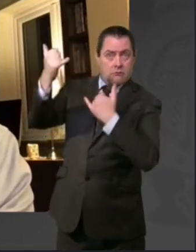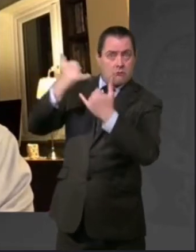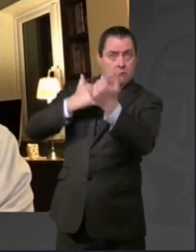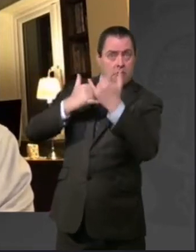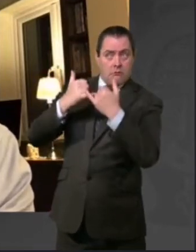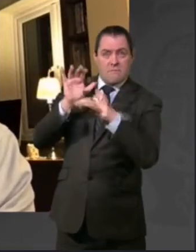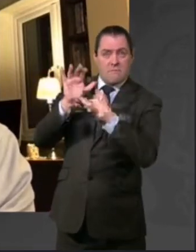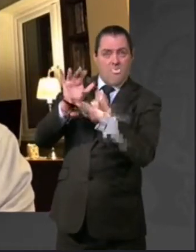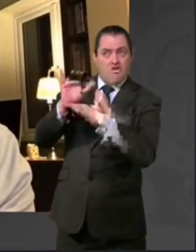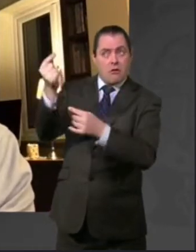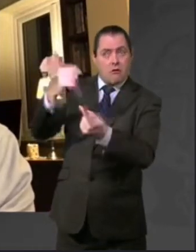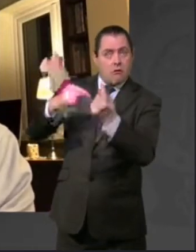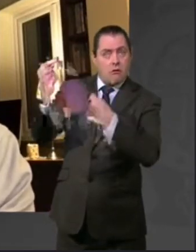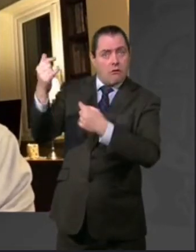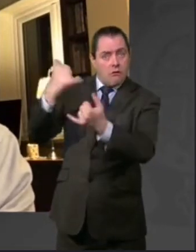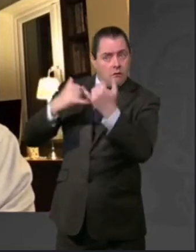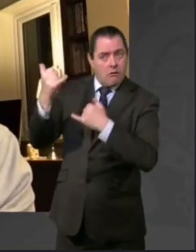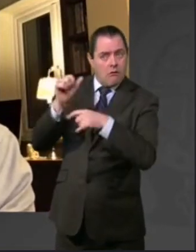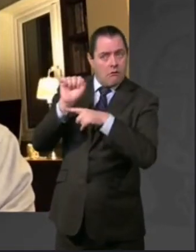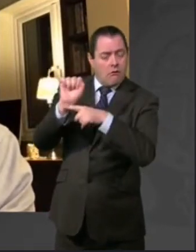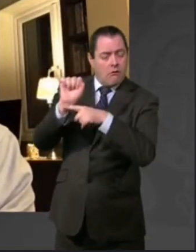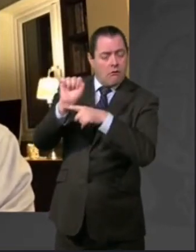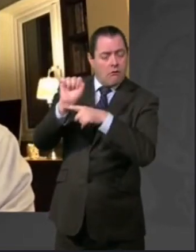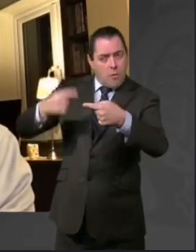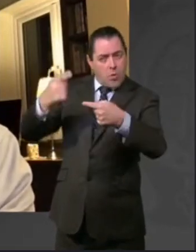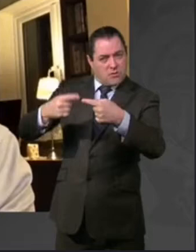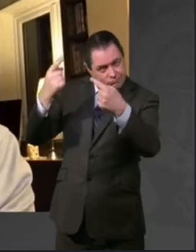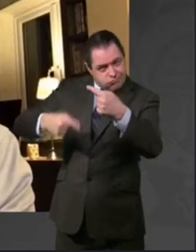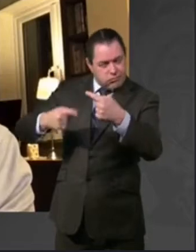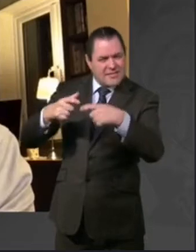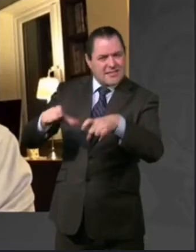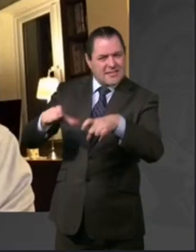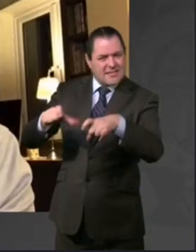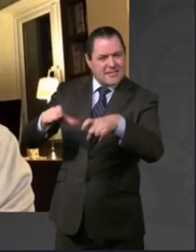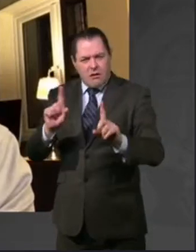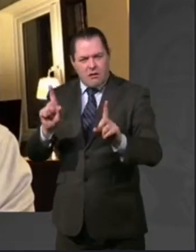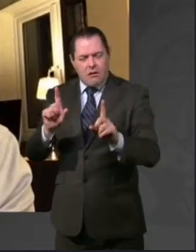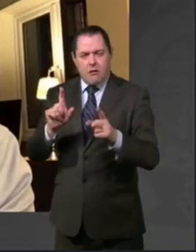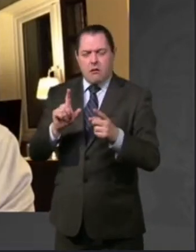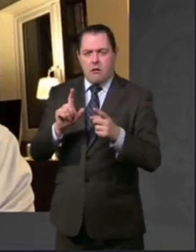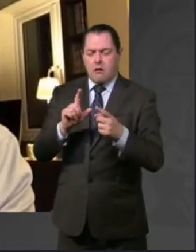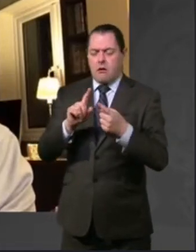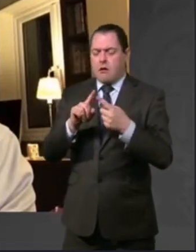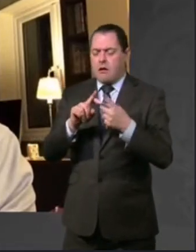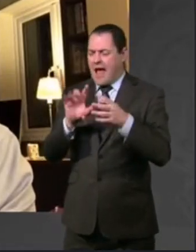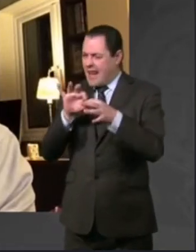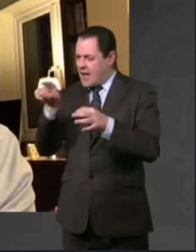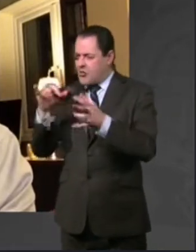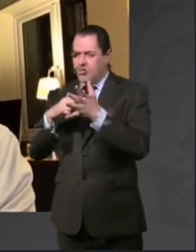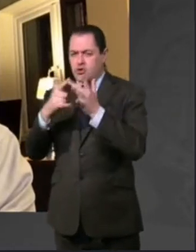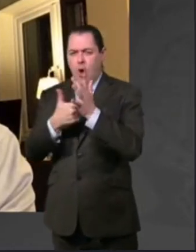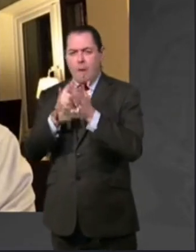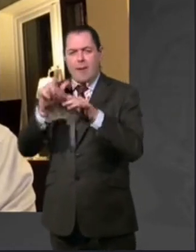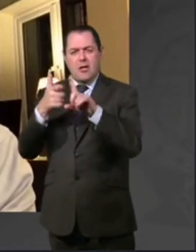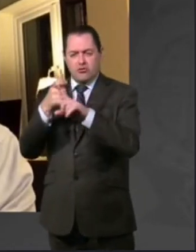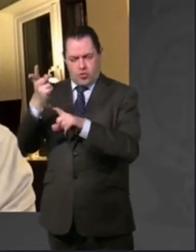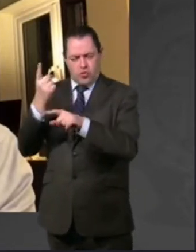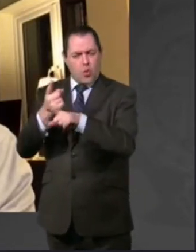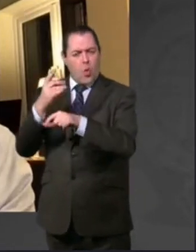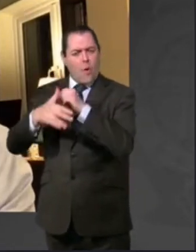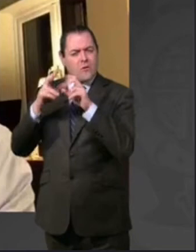Sir Patrick, in the NervTag study that you referred to earlier, I believe one of